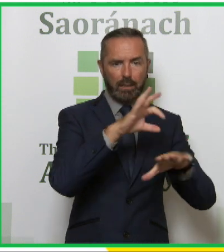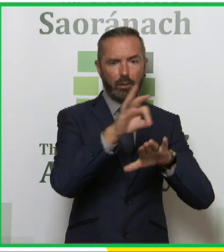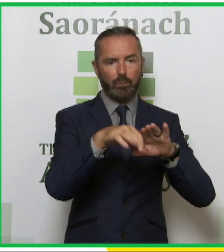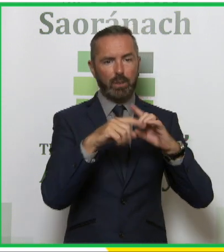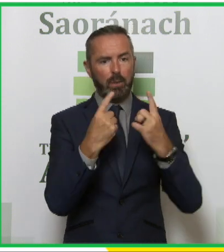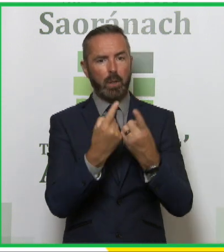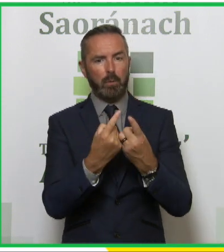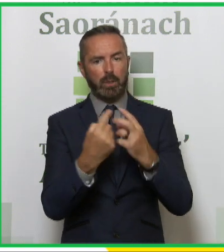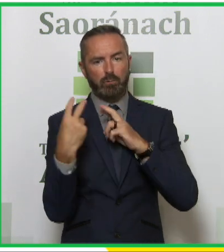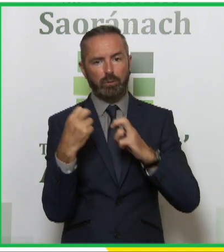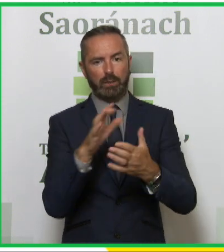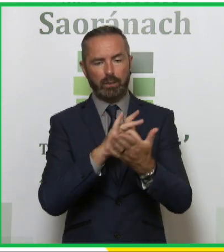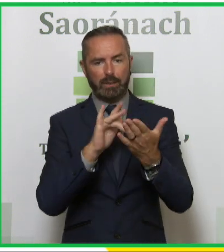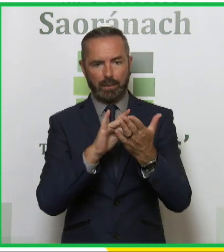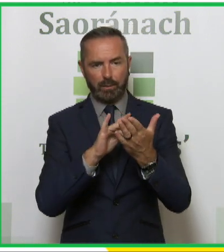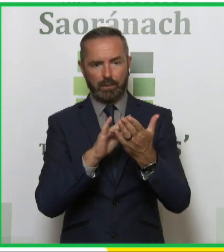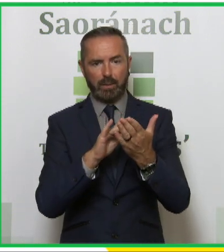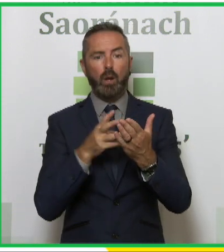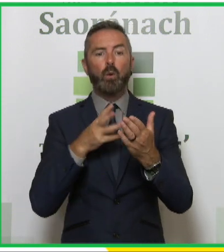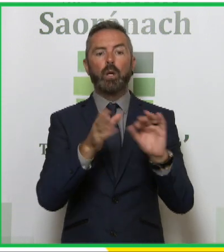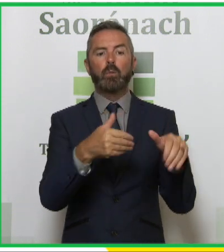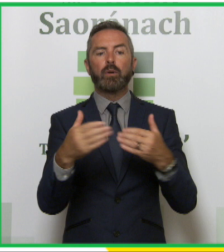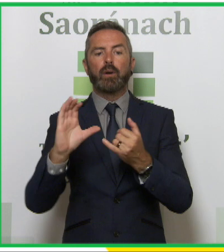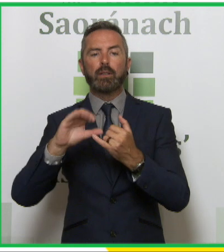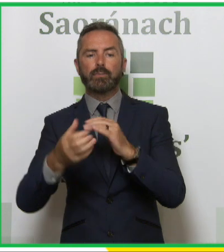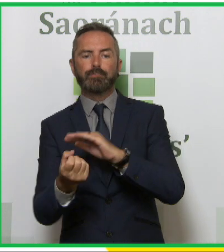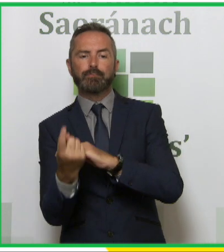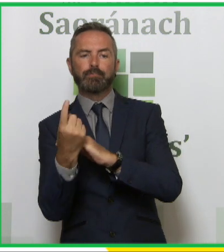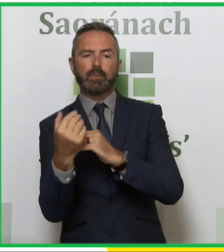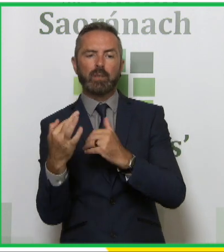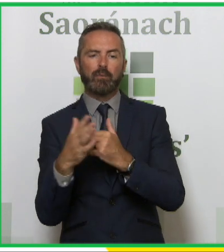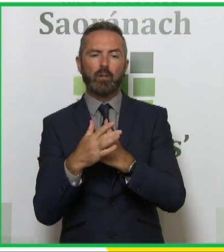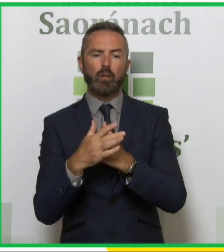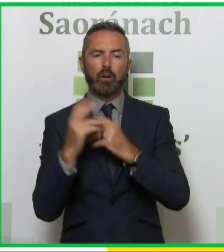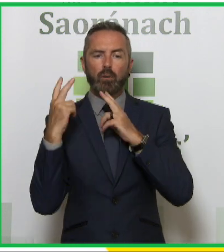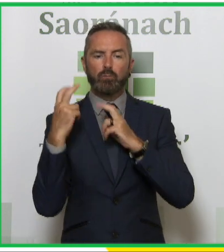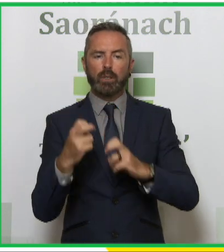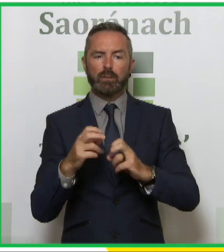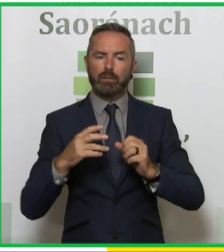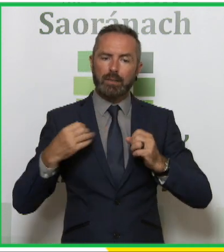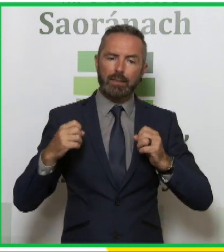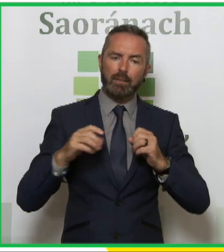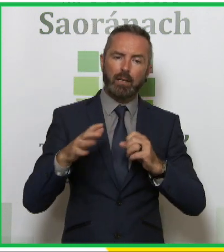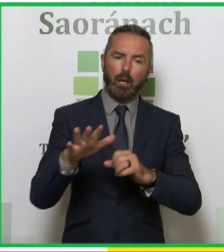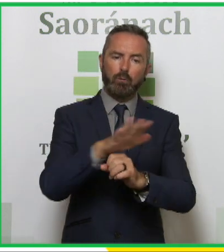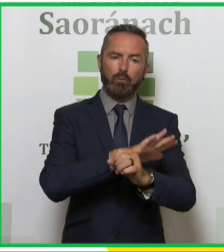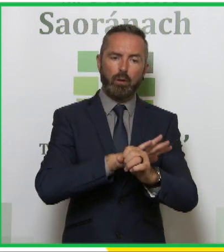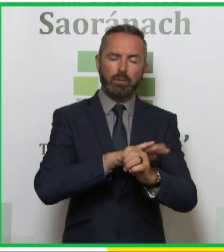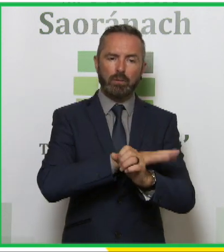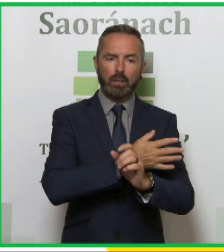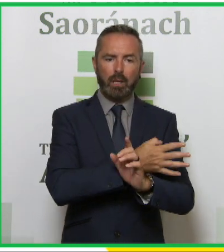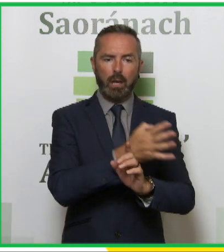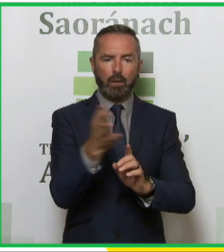and research centres. It would provide the opportunity to do research across different